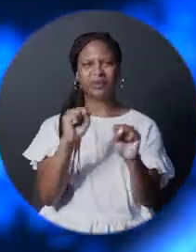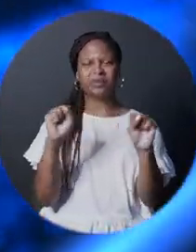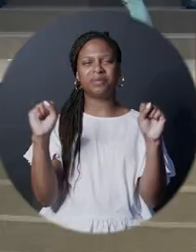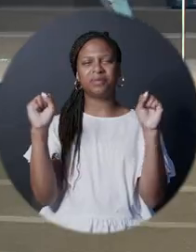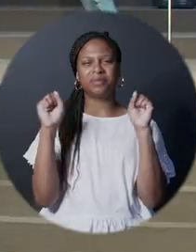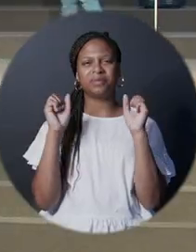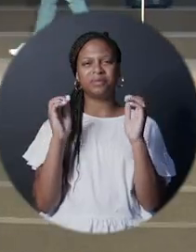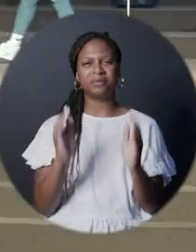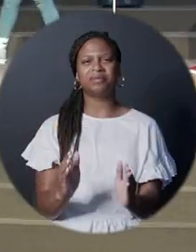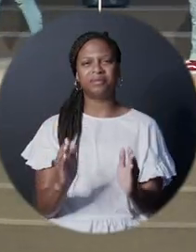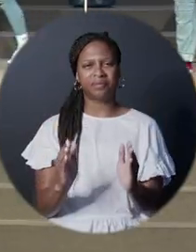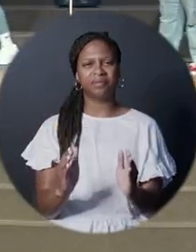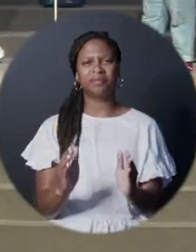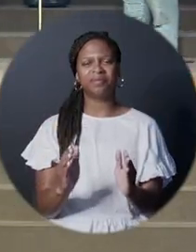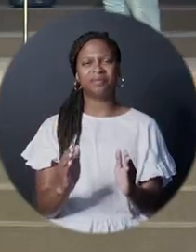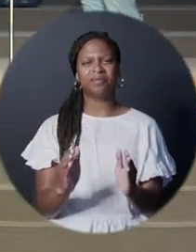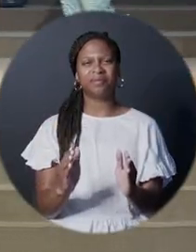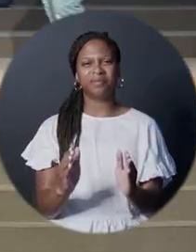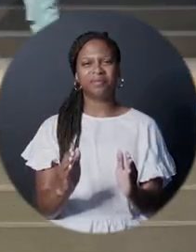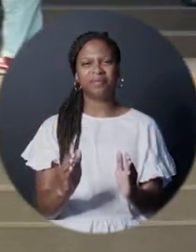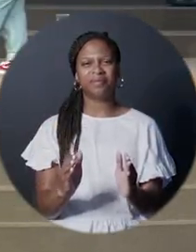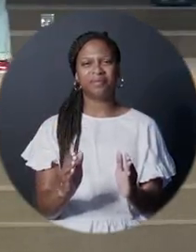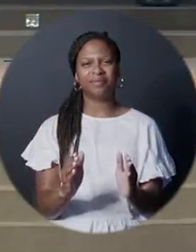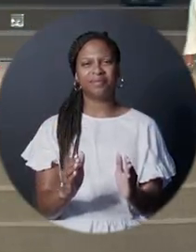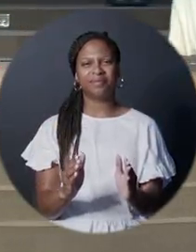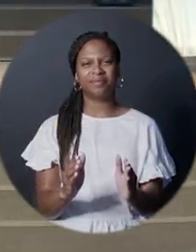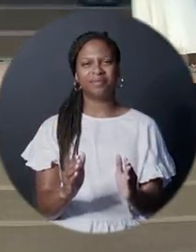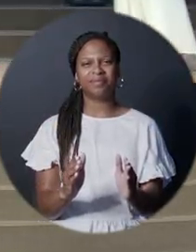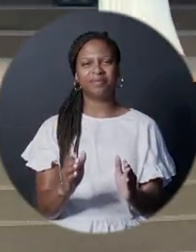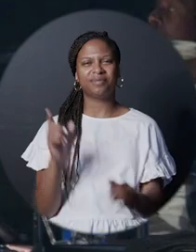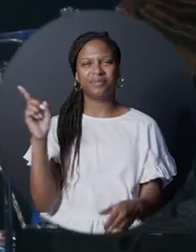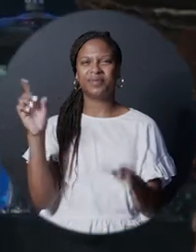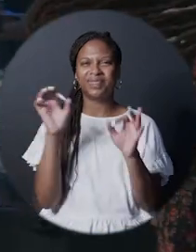that blessed Savior,